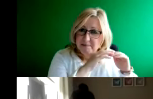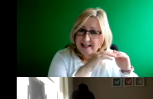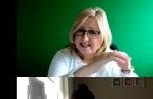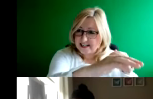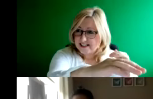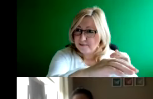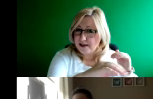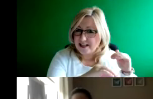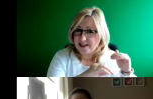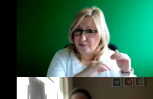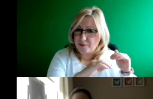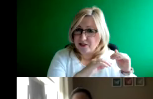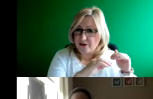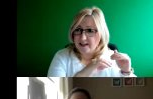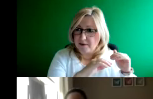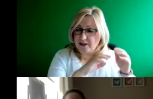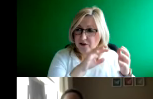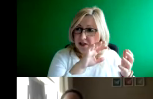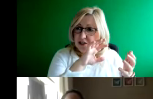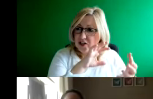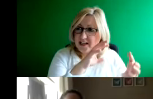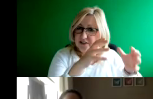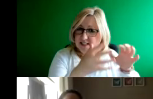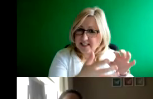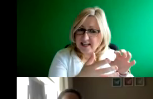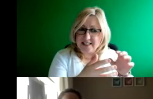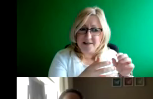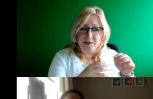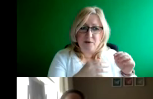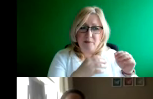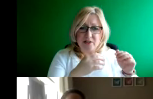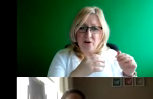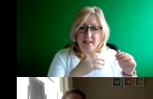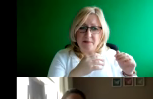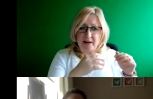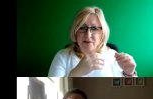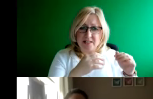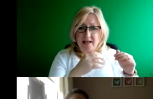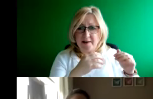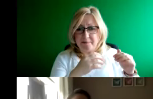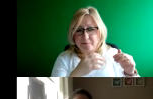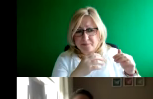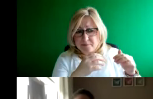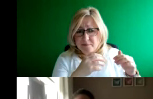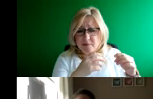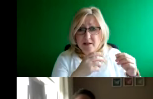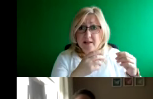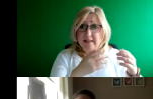there's semantics at play here when we're talking about, you know, change of state, when we're talking about